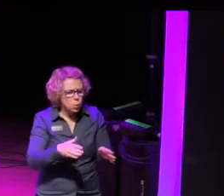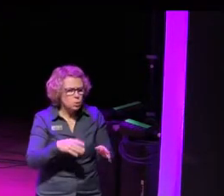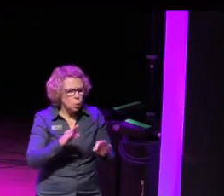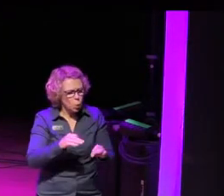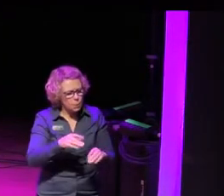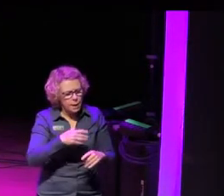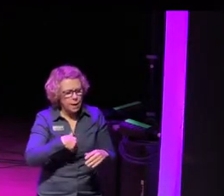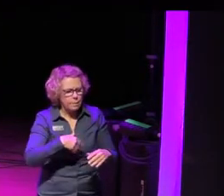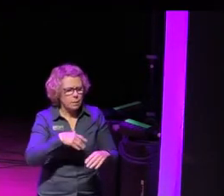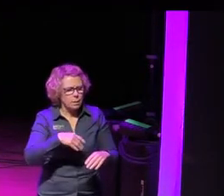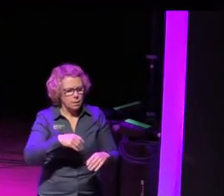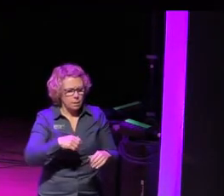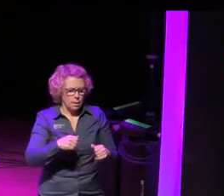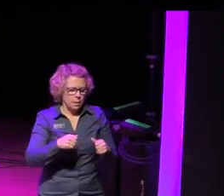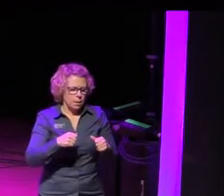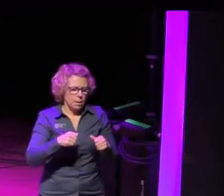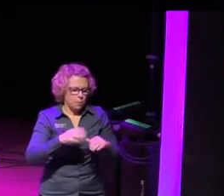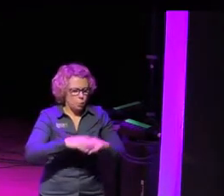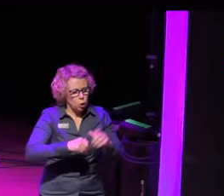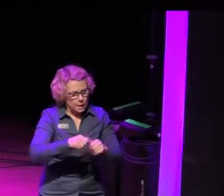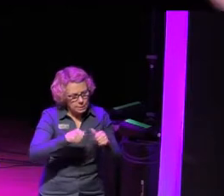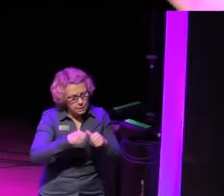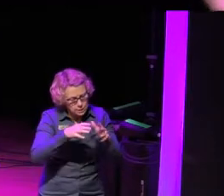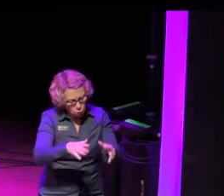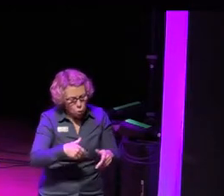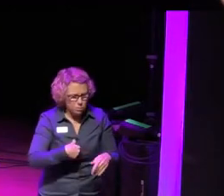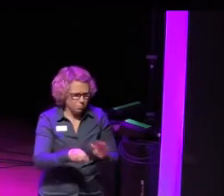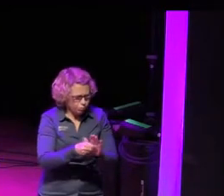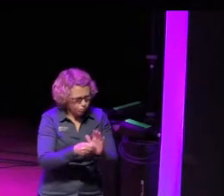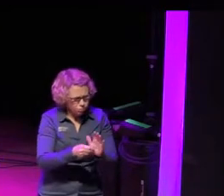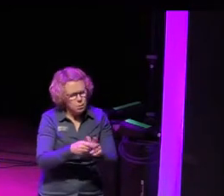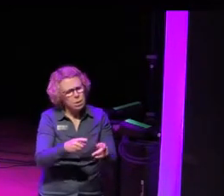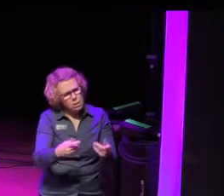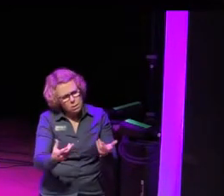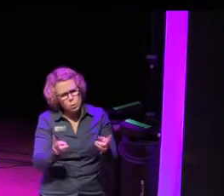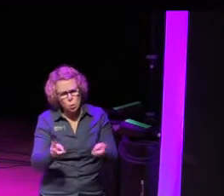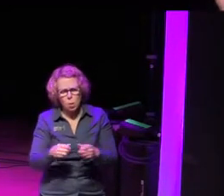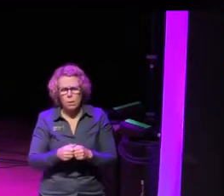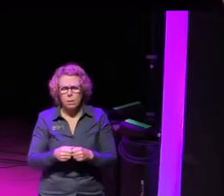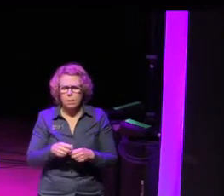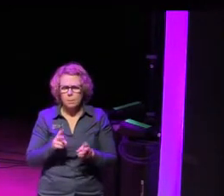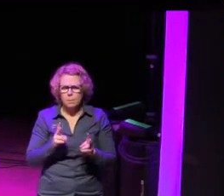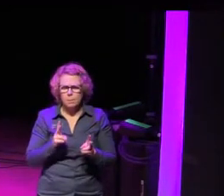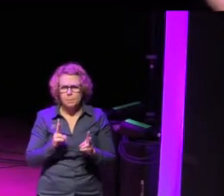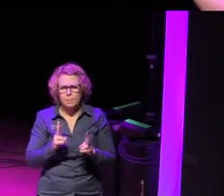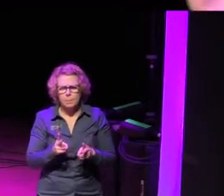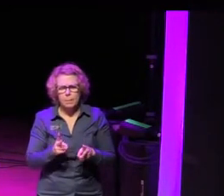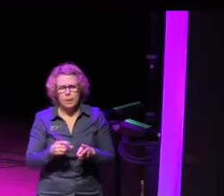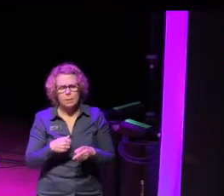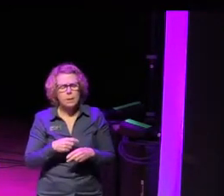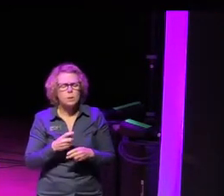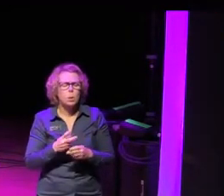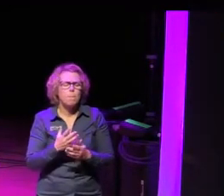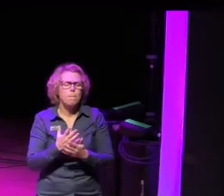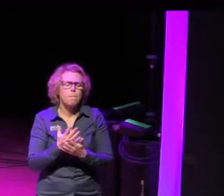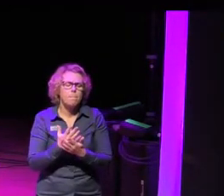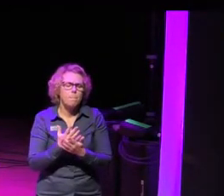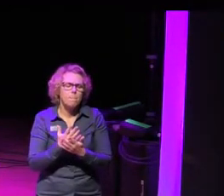building permissions. So it's sort of the right to housing. So it sort of points, it hits so many